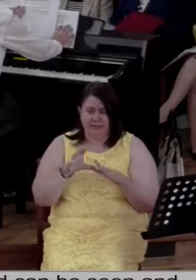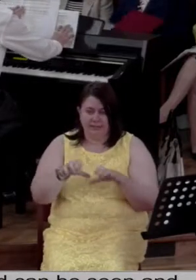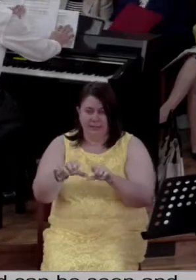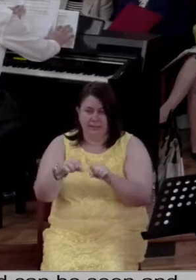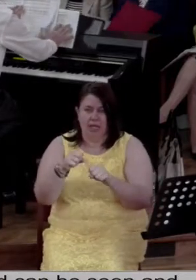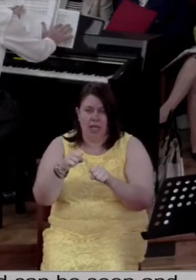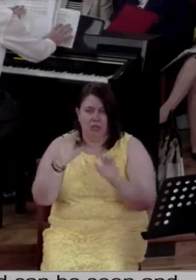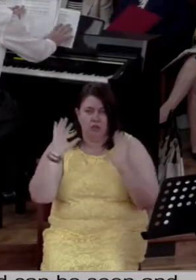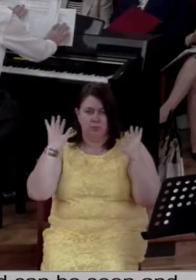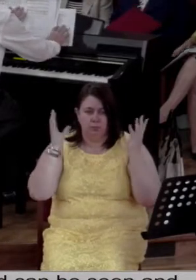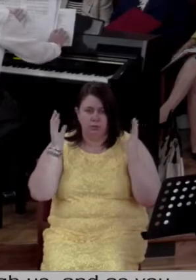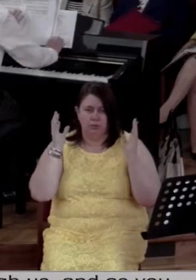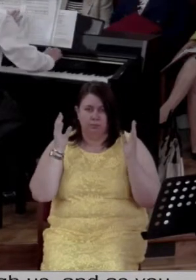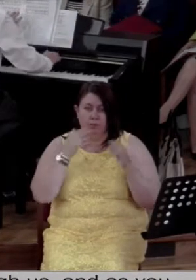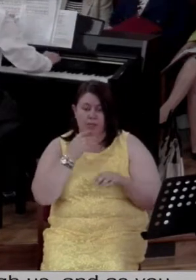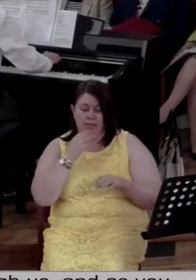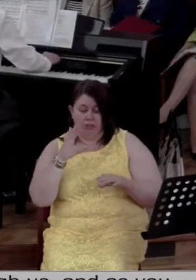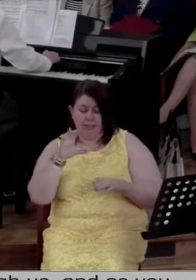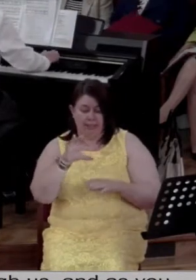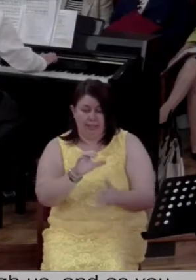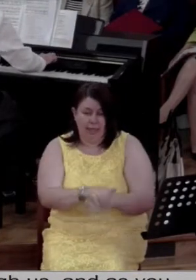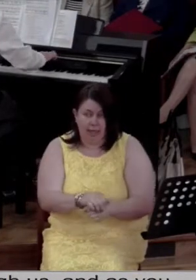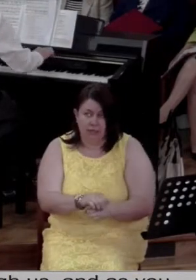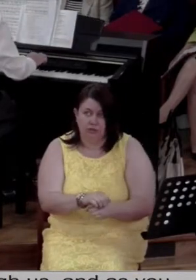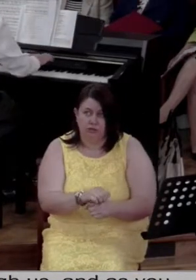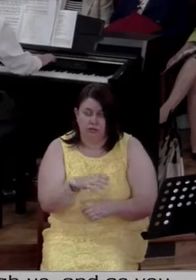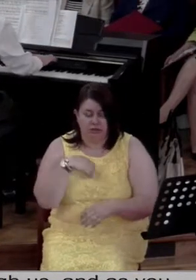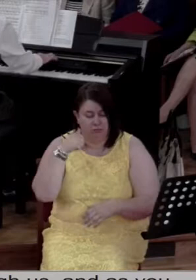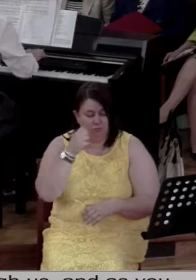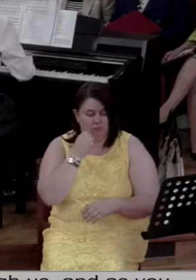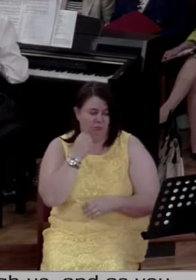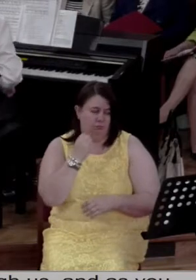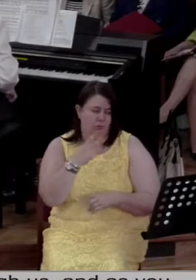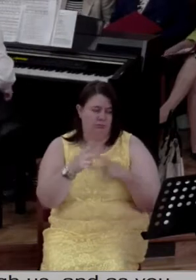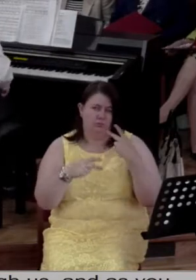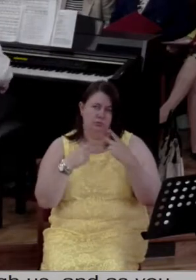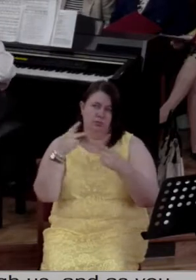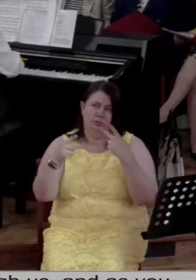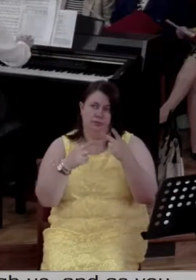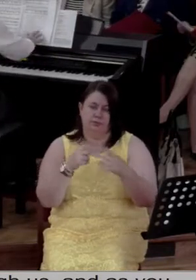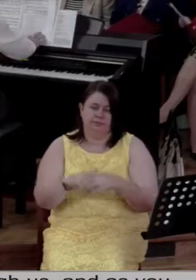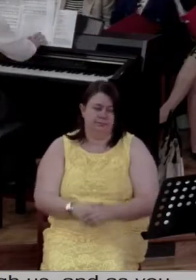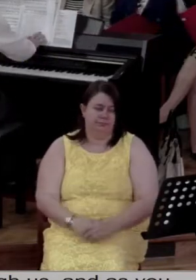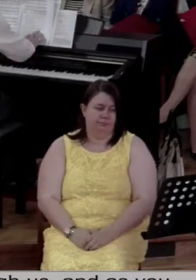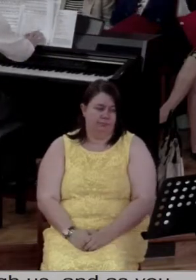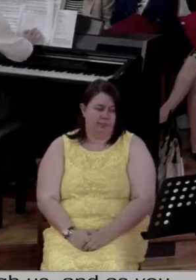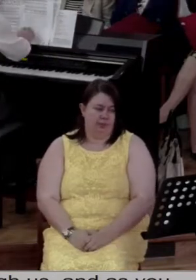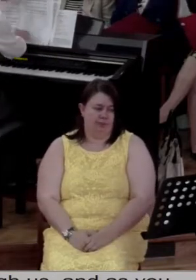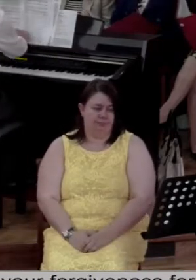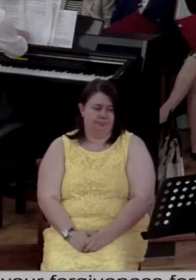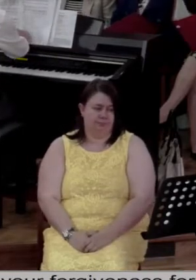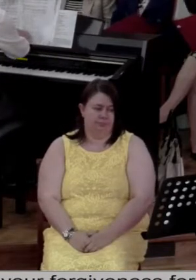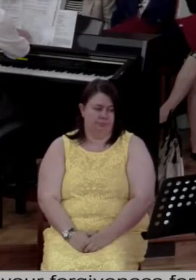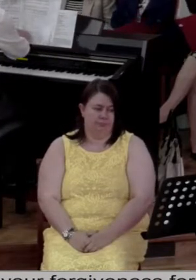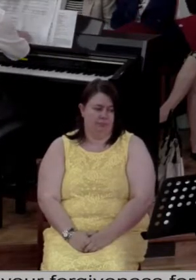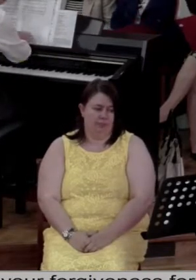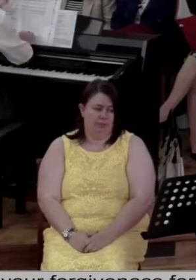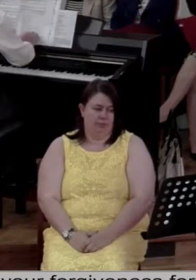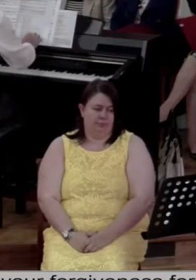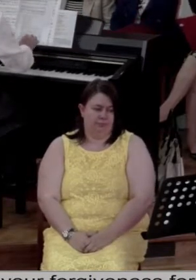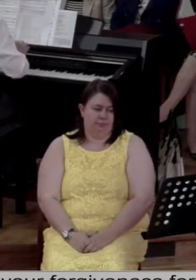but it's really good once you do catch it. It's a lovely hymn. Sing of the Lord's goodness, Father of all wisdom. Come to